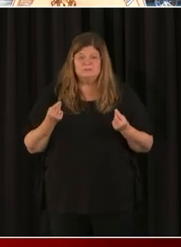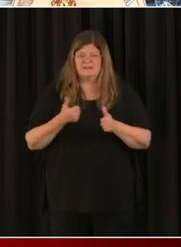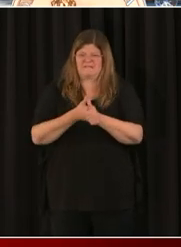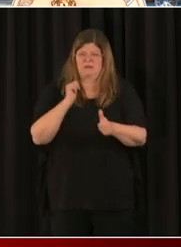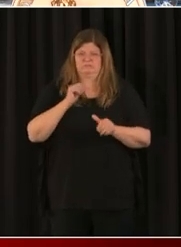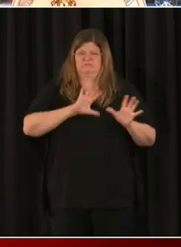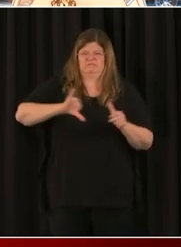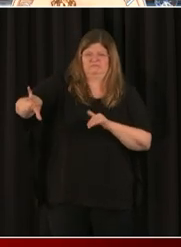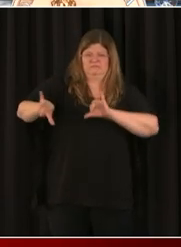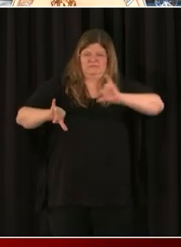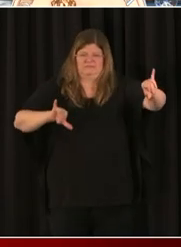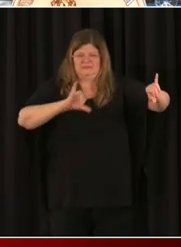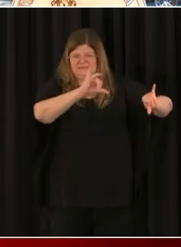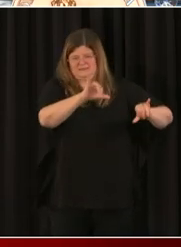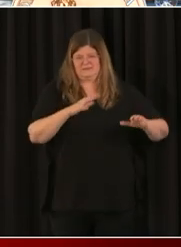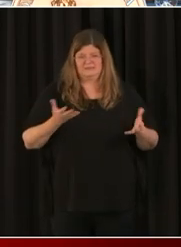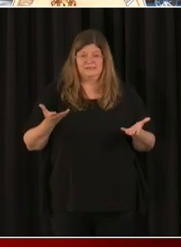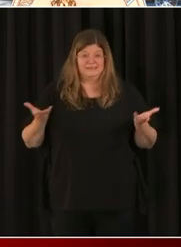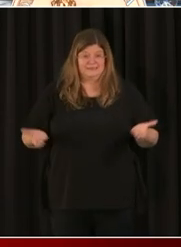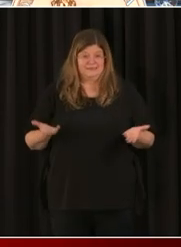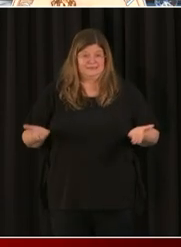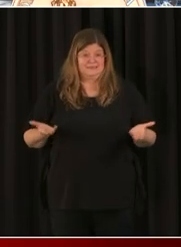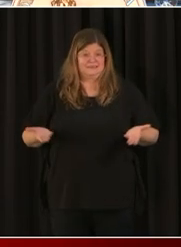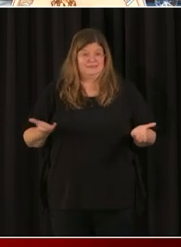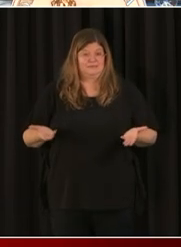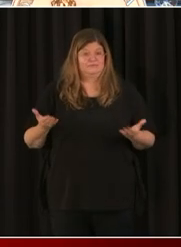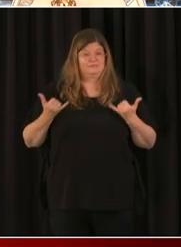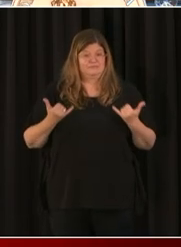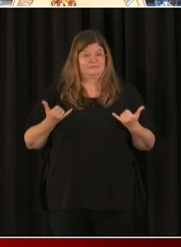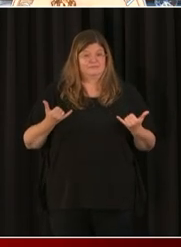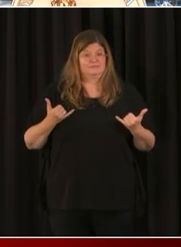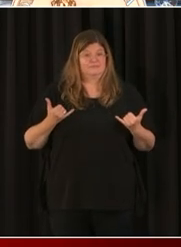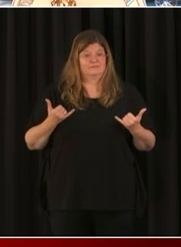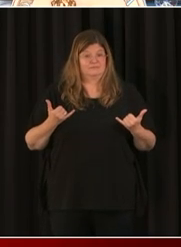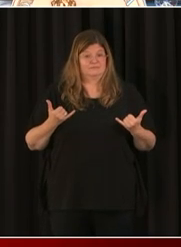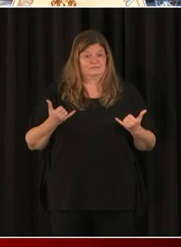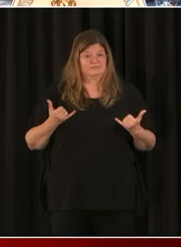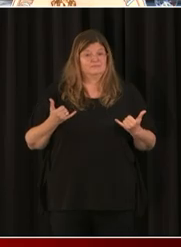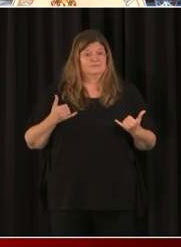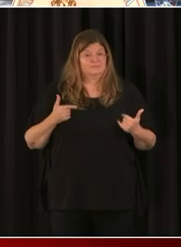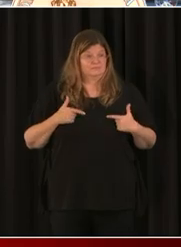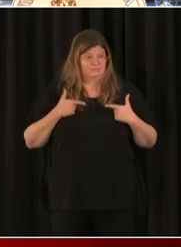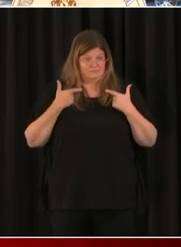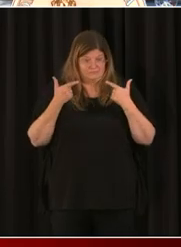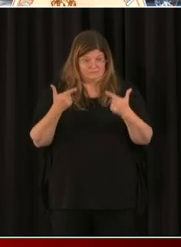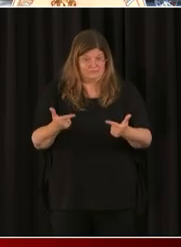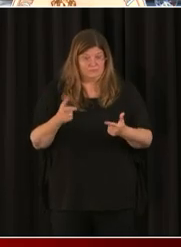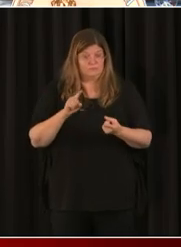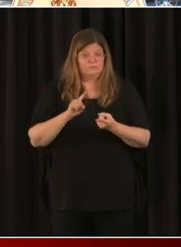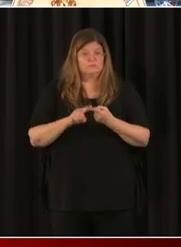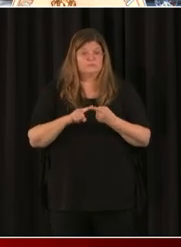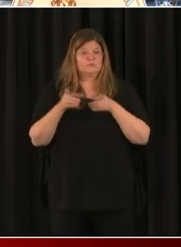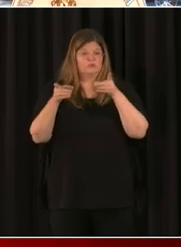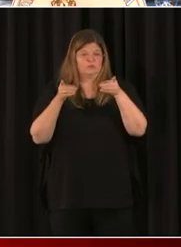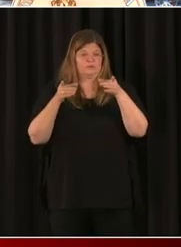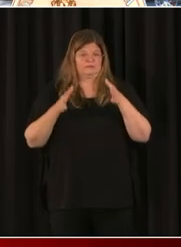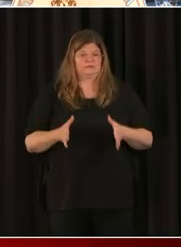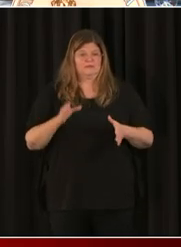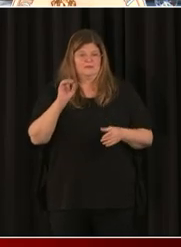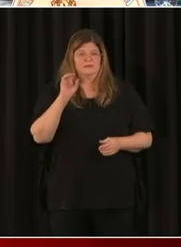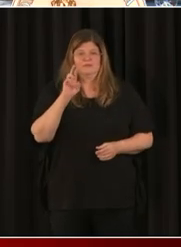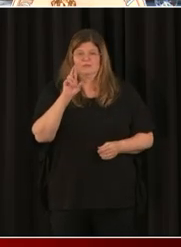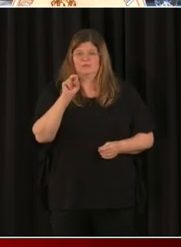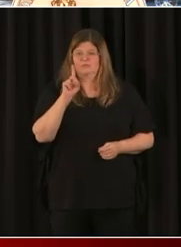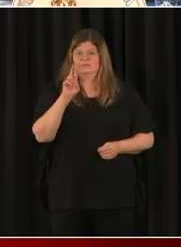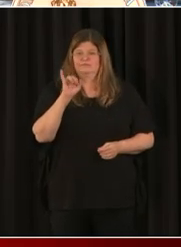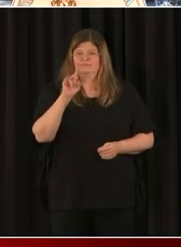the area. Here I'm going to turn now to Director Rodriguez